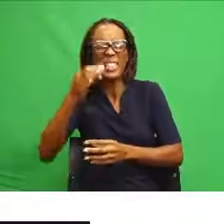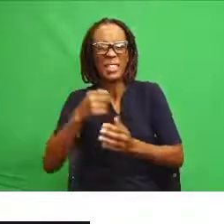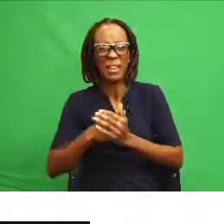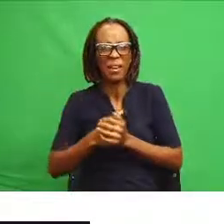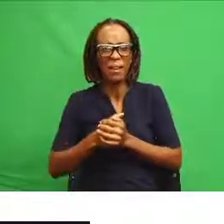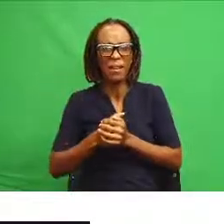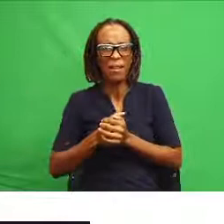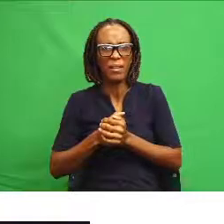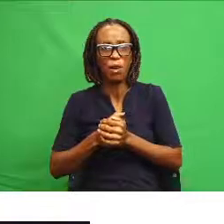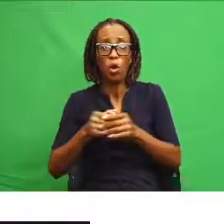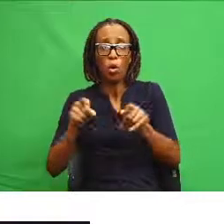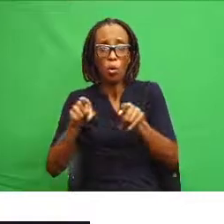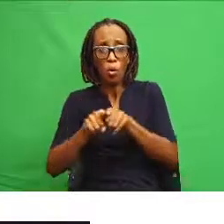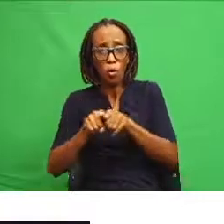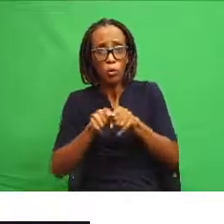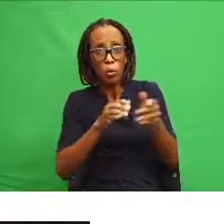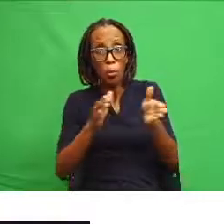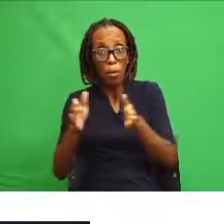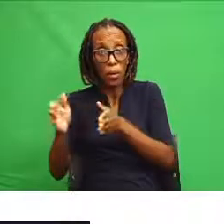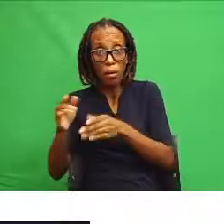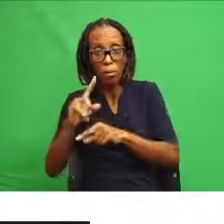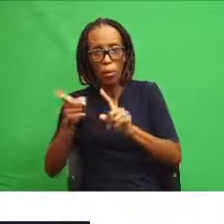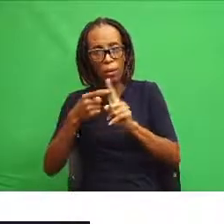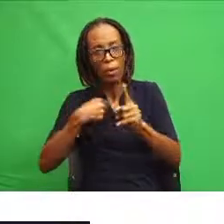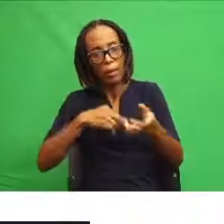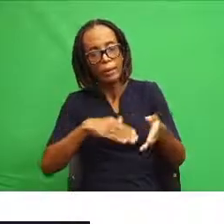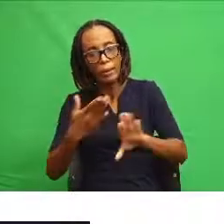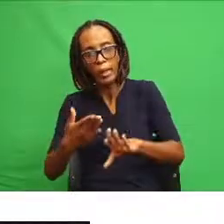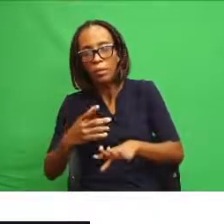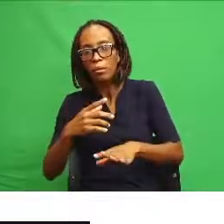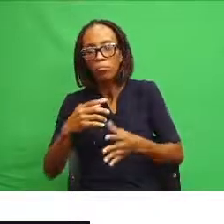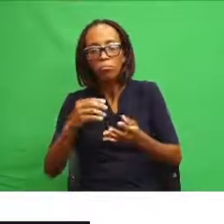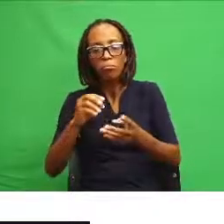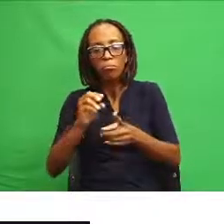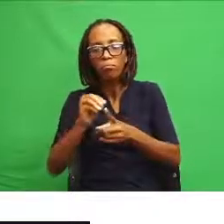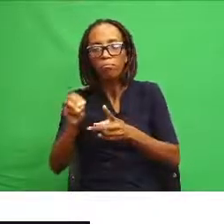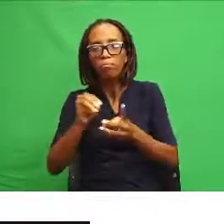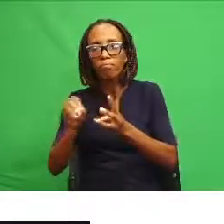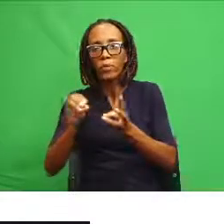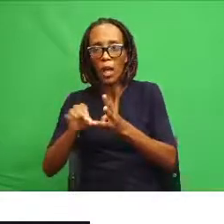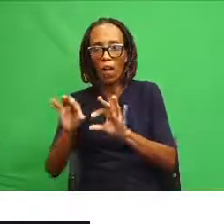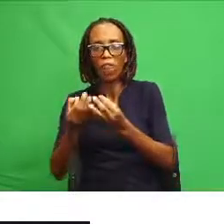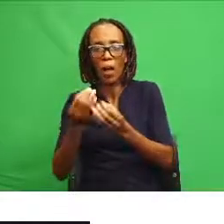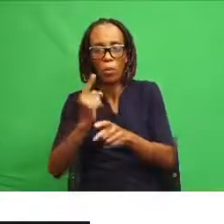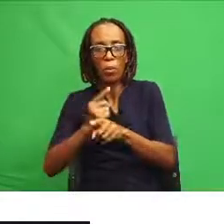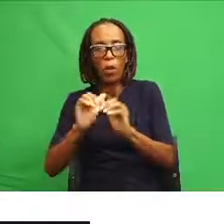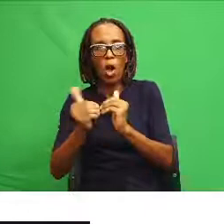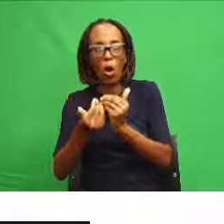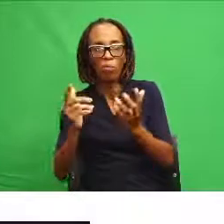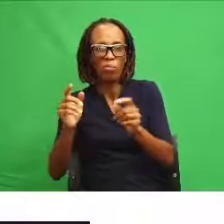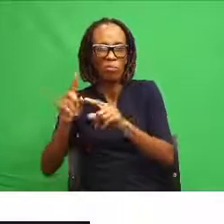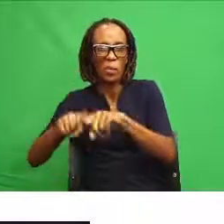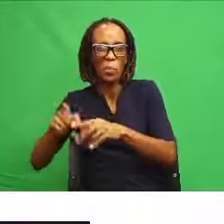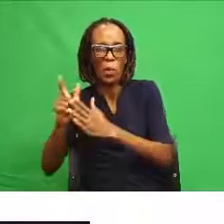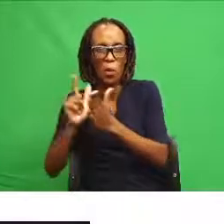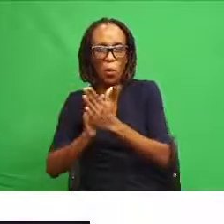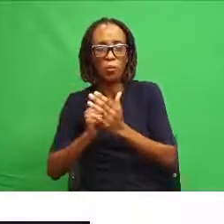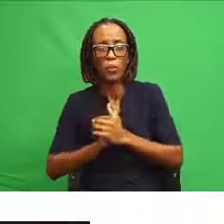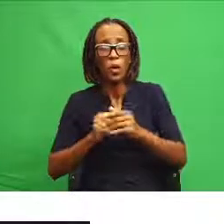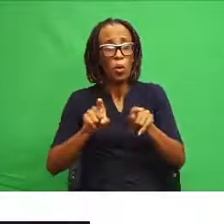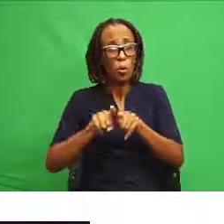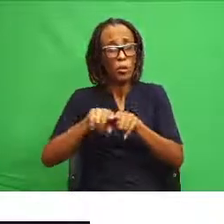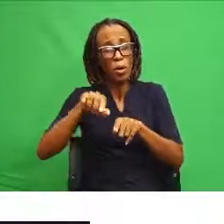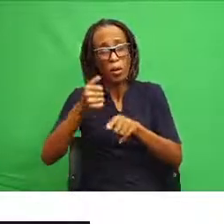as estate planning decisions. And this webinar includes discussion on several topics which are